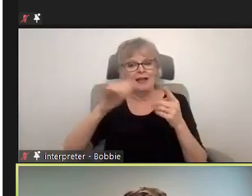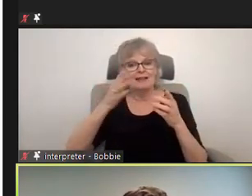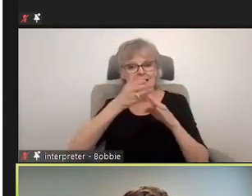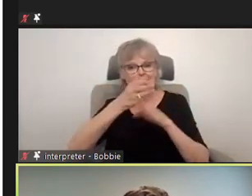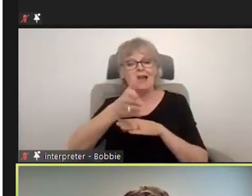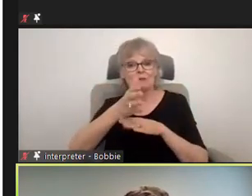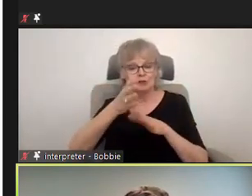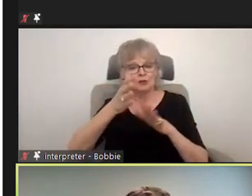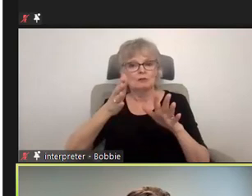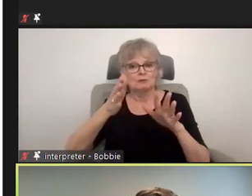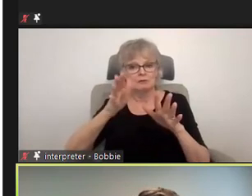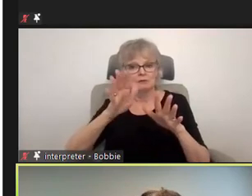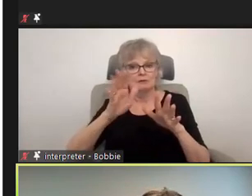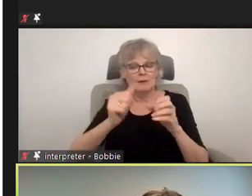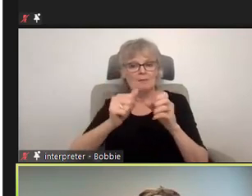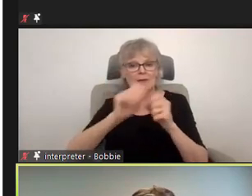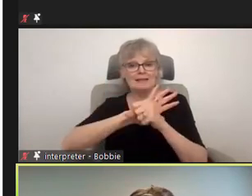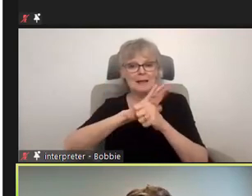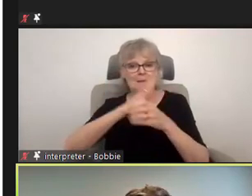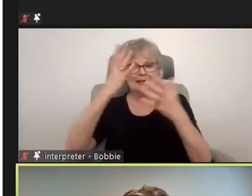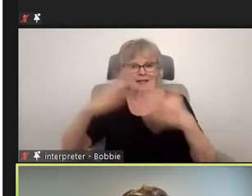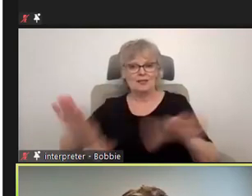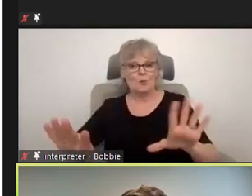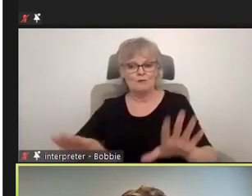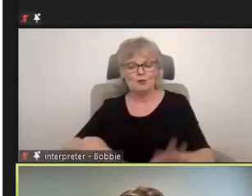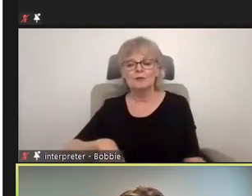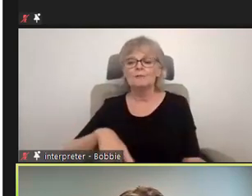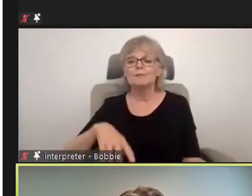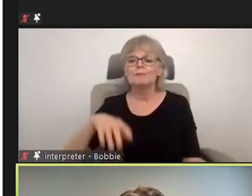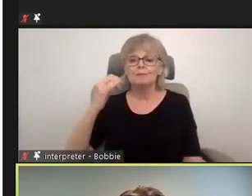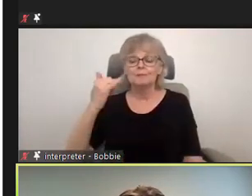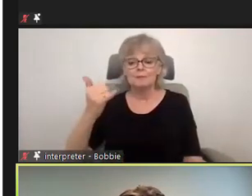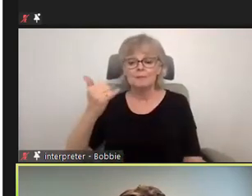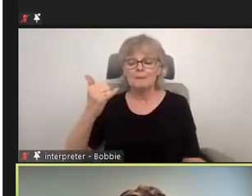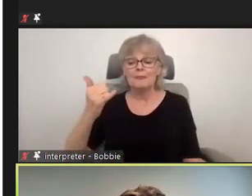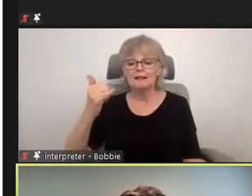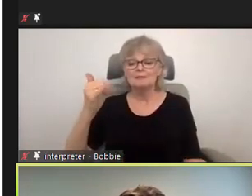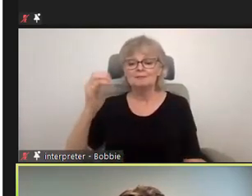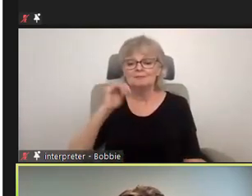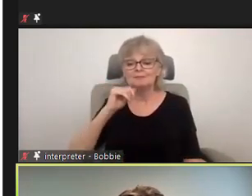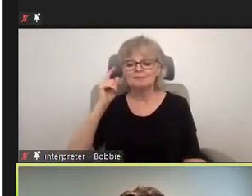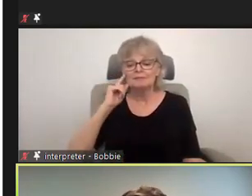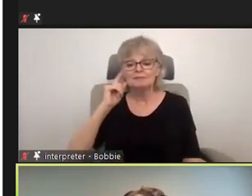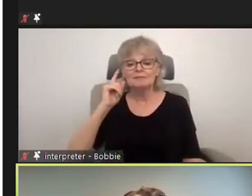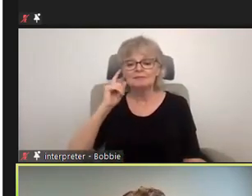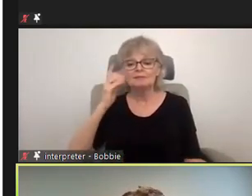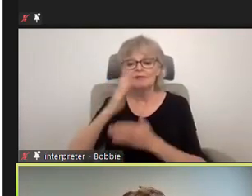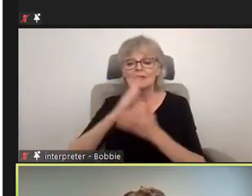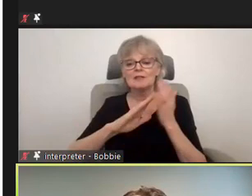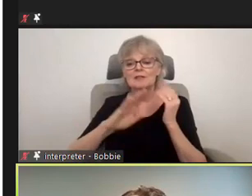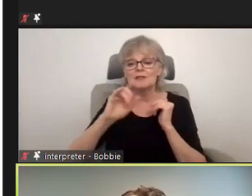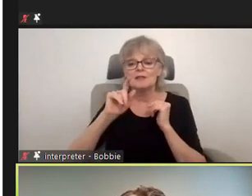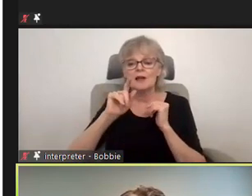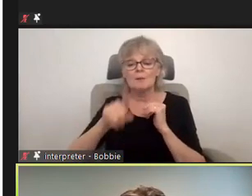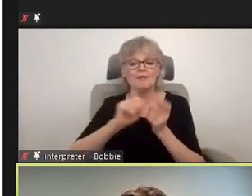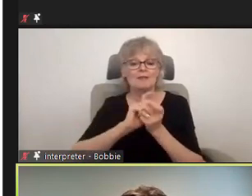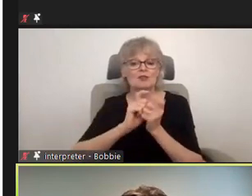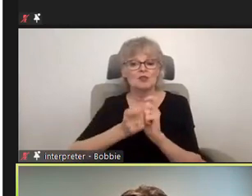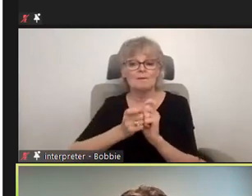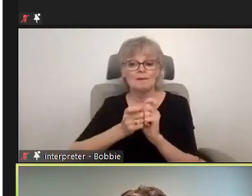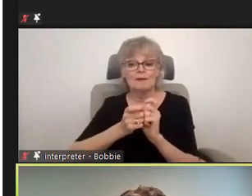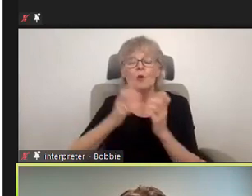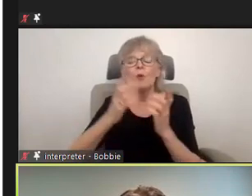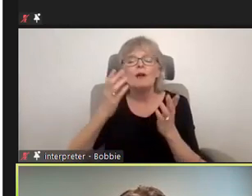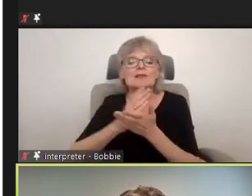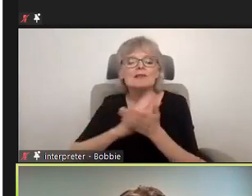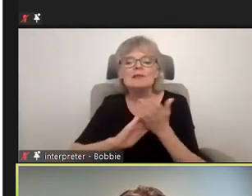ends. And of course, you know, I'll just leave you with this note that I think some of these chips are still continuing to fall